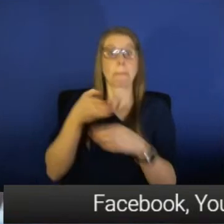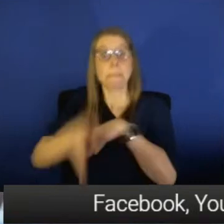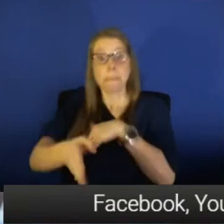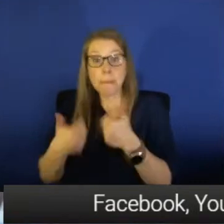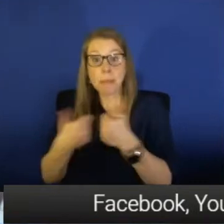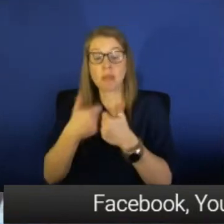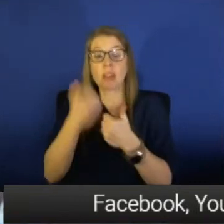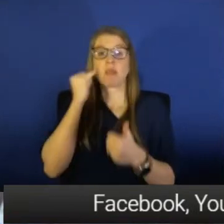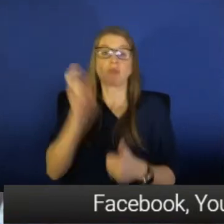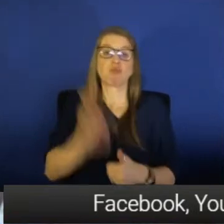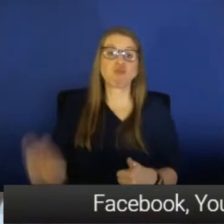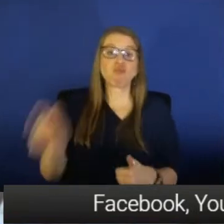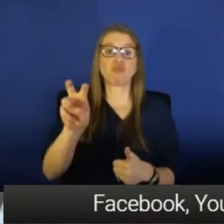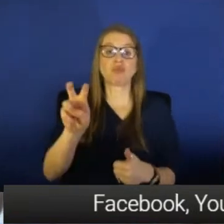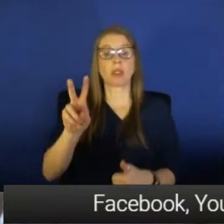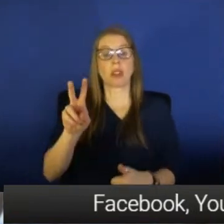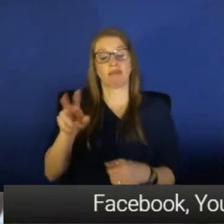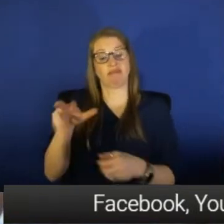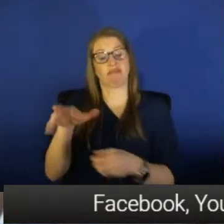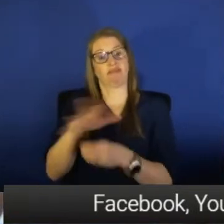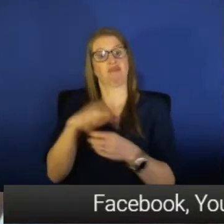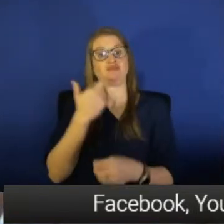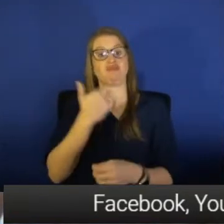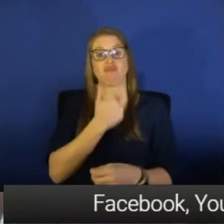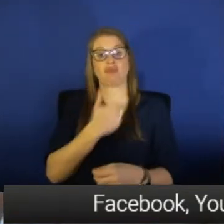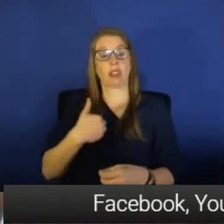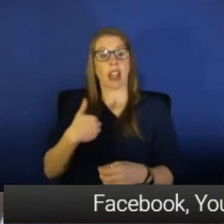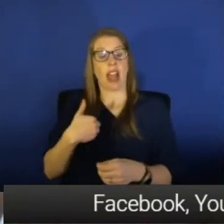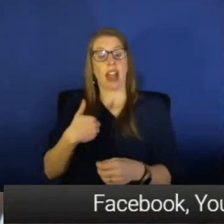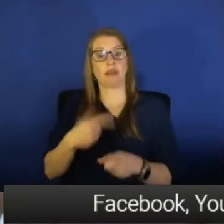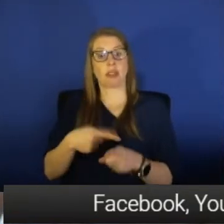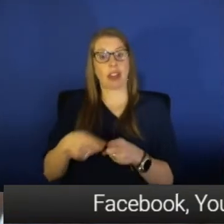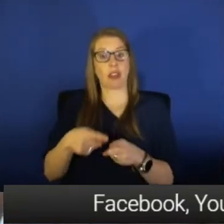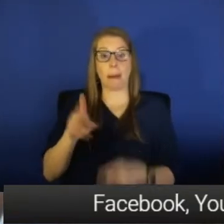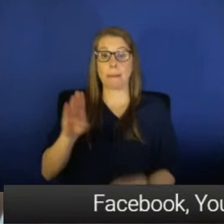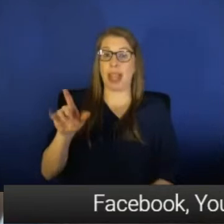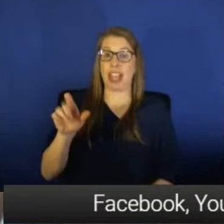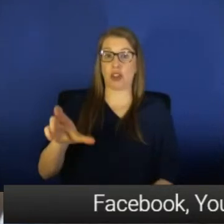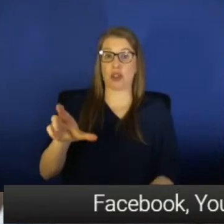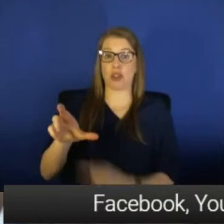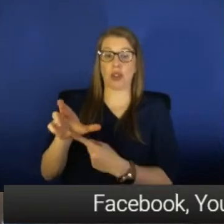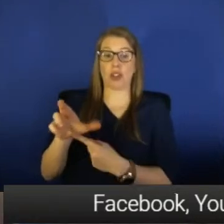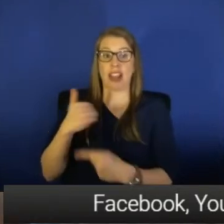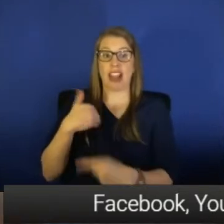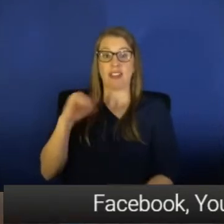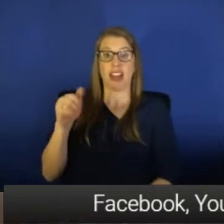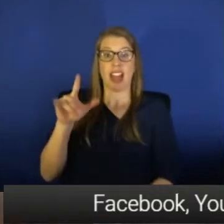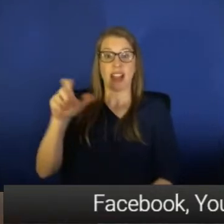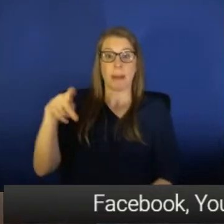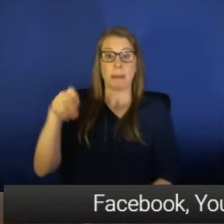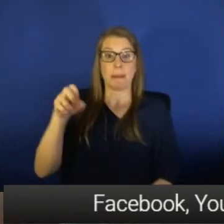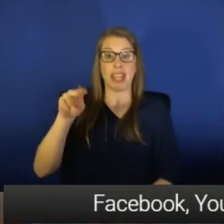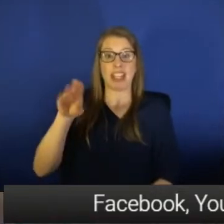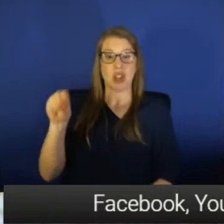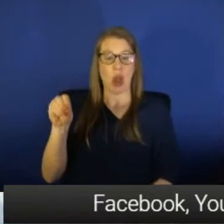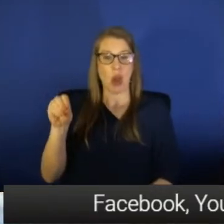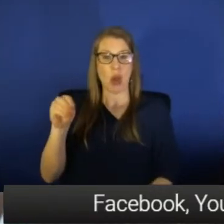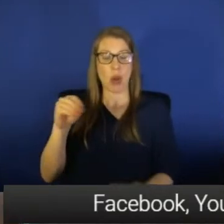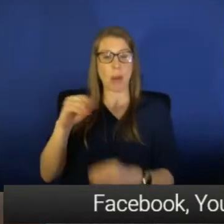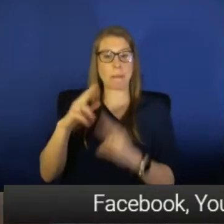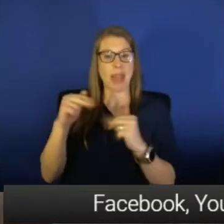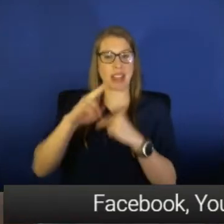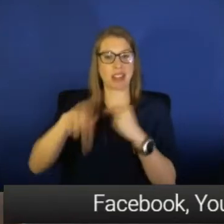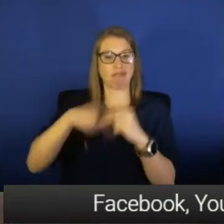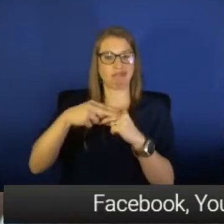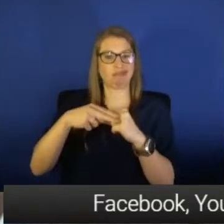on the road, there's usually venues that have specialties. When we're at Baylor, we always get these kind of jalapeno wrapped chicken poppers that are fried with